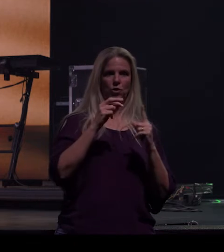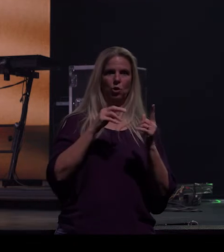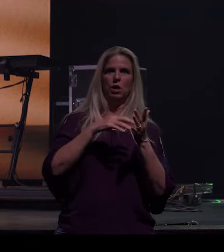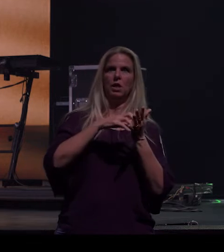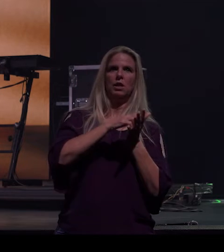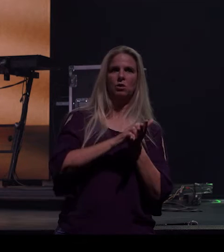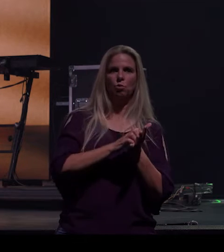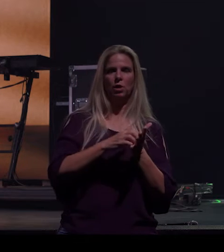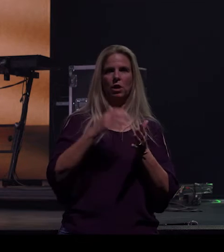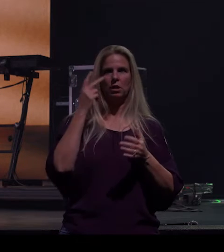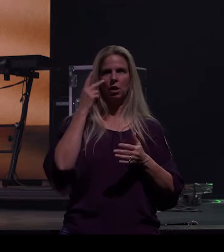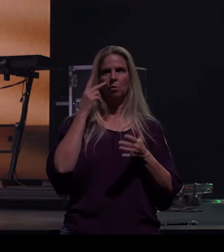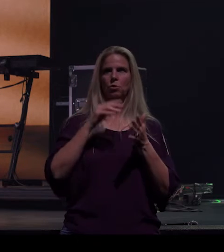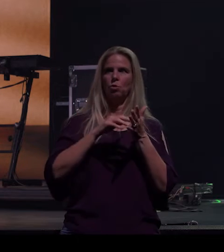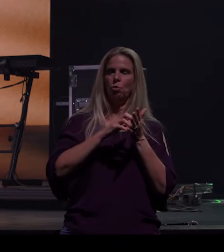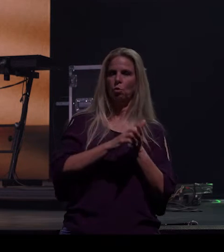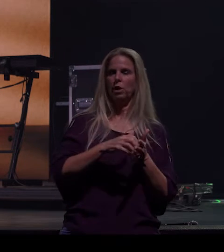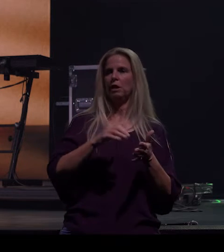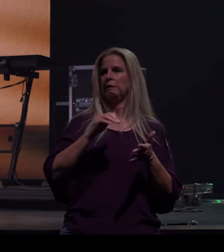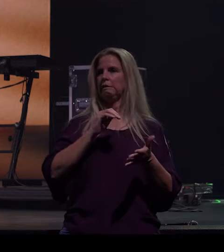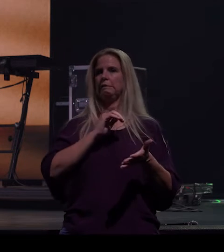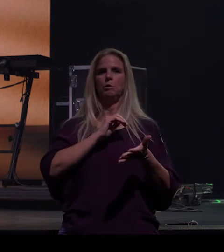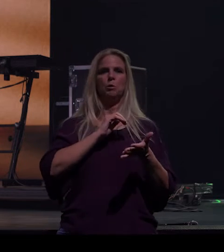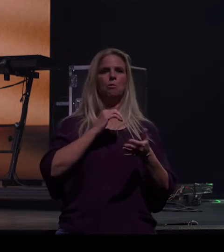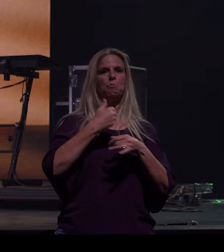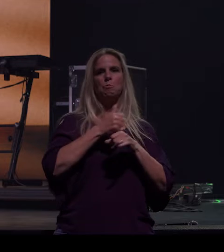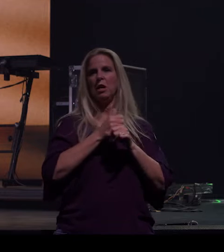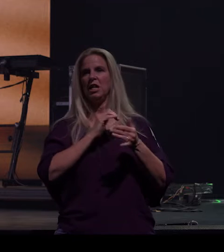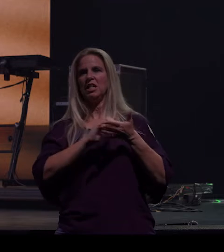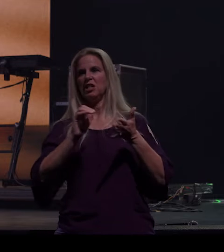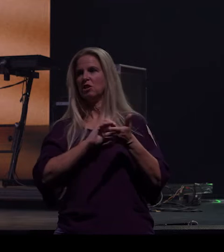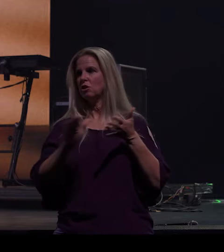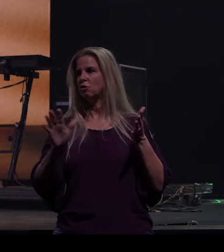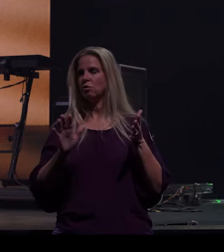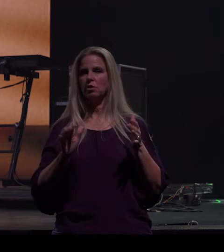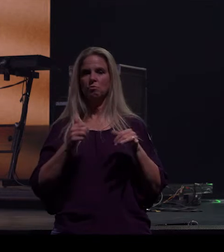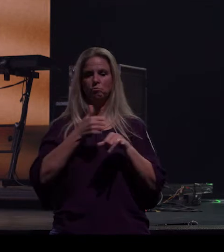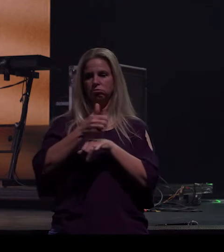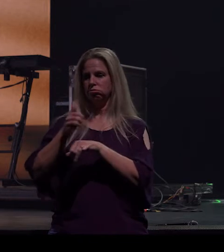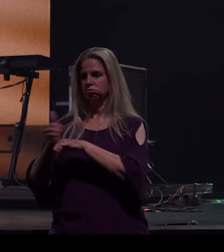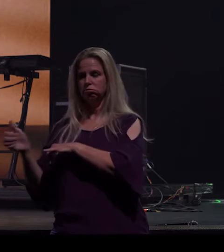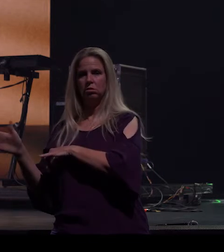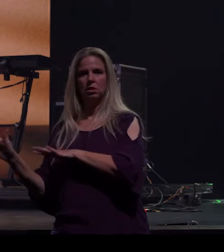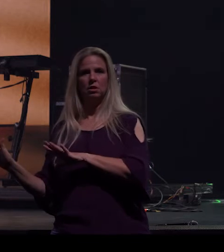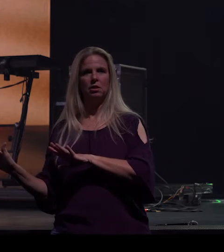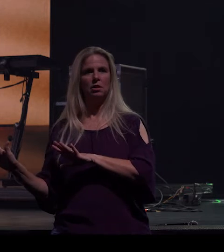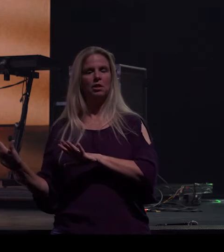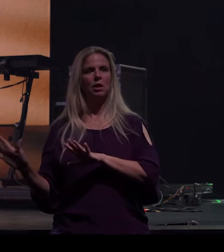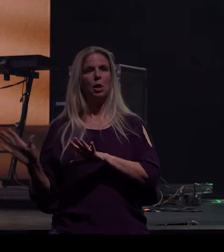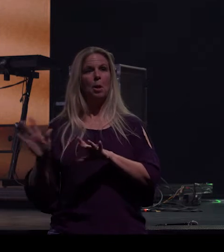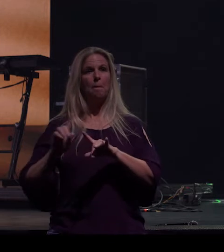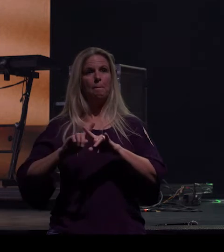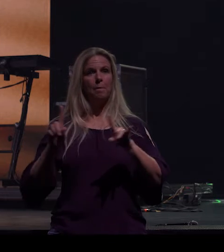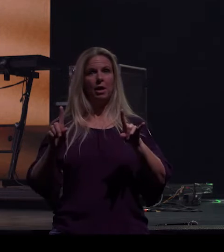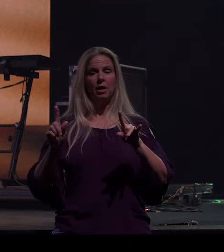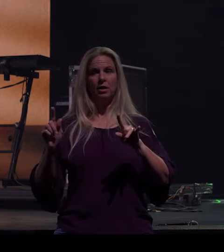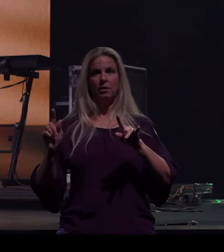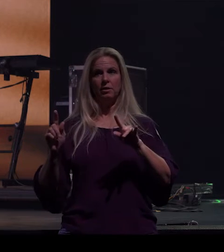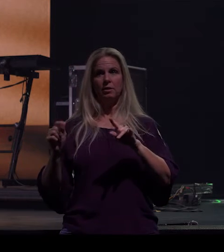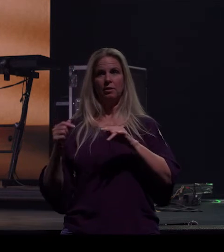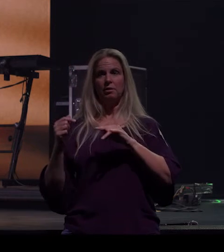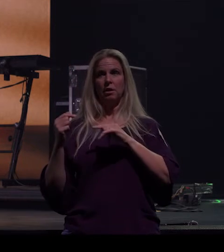kind of saw him as weak. He made all sorts of excuses. But at this point in his life, what's happened is he has experienced some